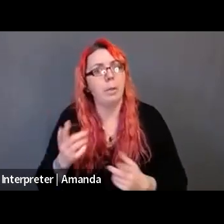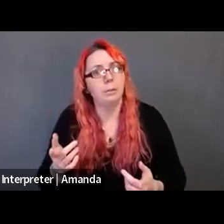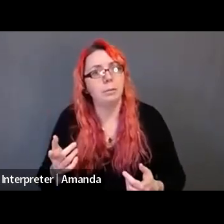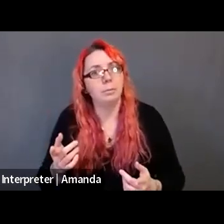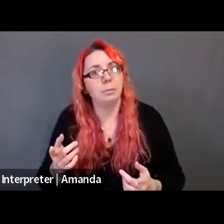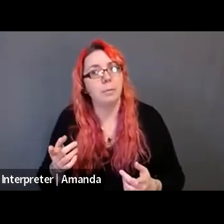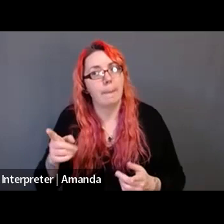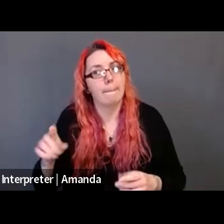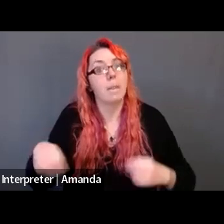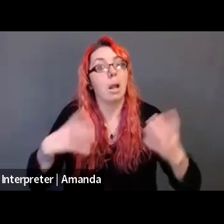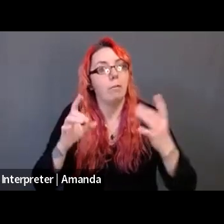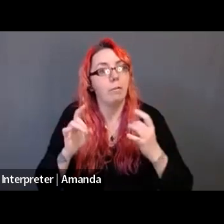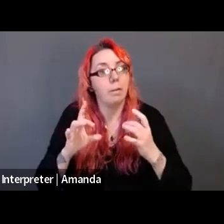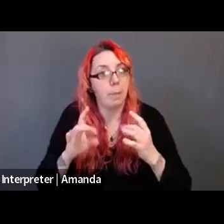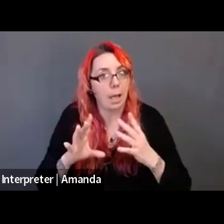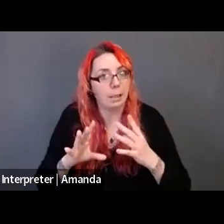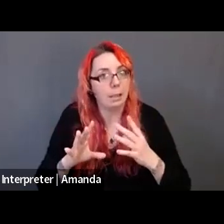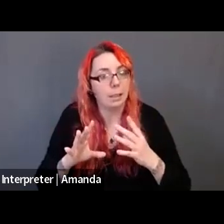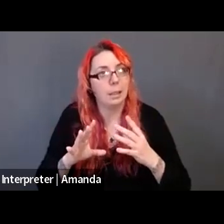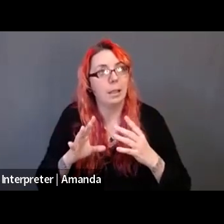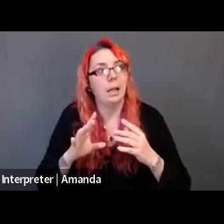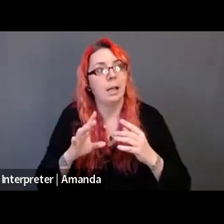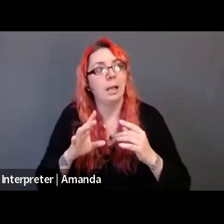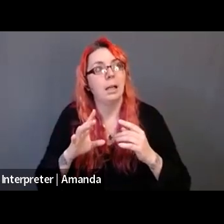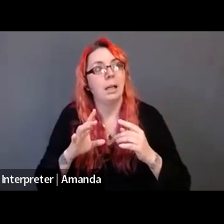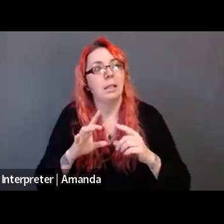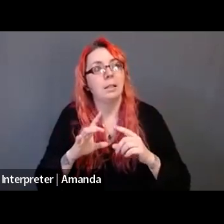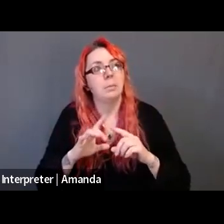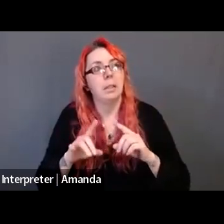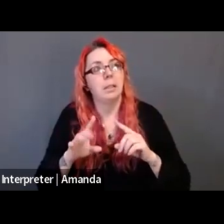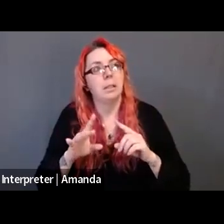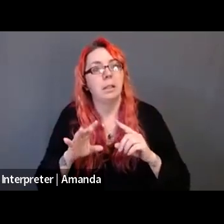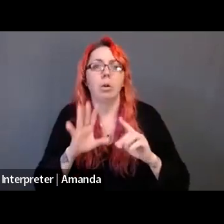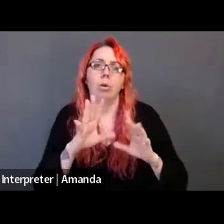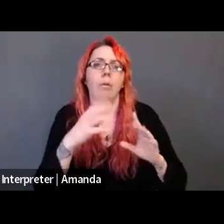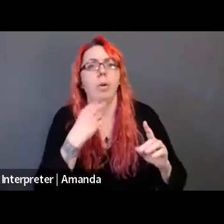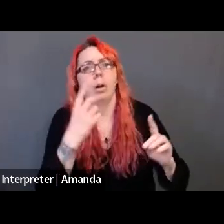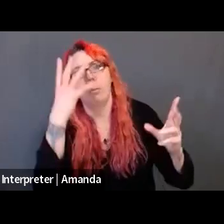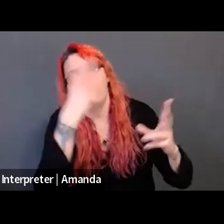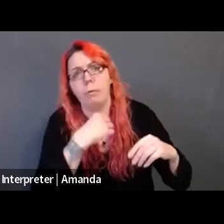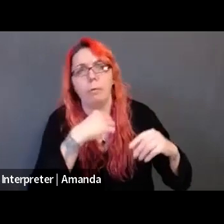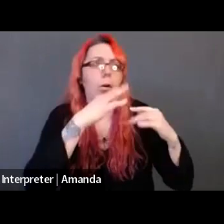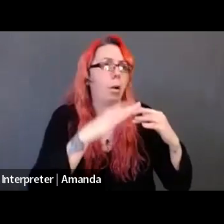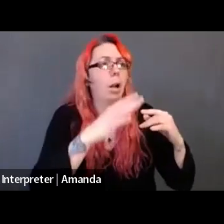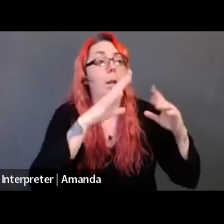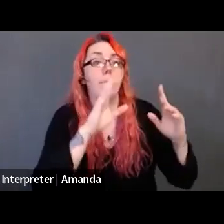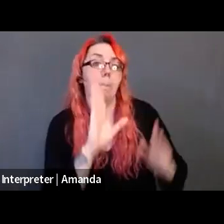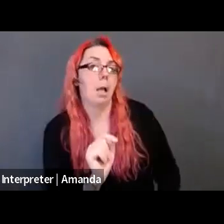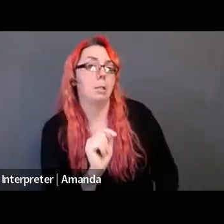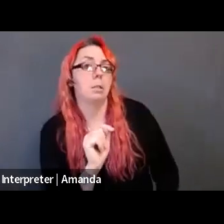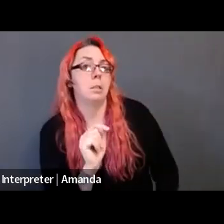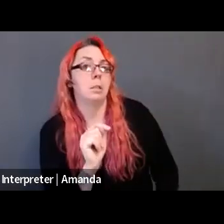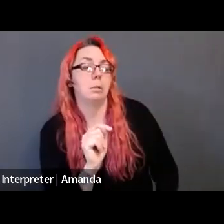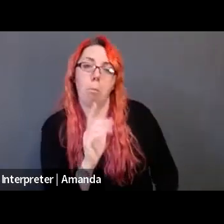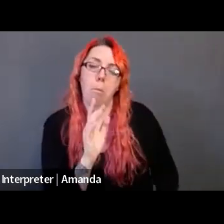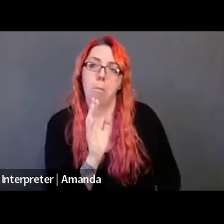getting feedback, but the way I'm getting it, if that makes sense, if that helps folks to think about that a little bit. Right? Yeah,